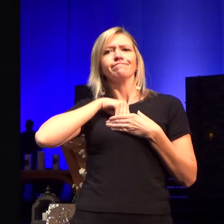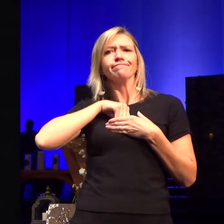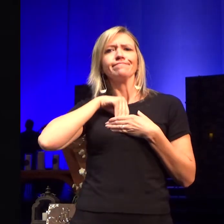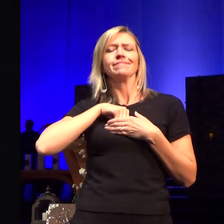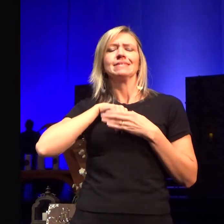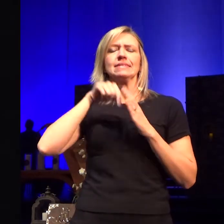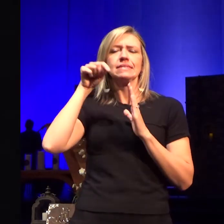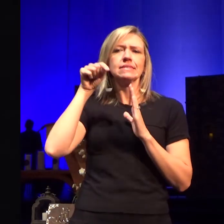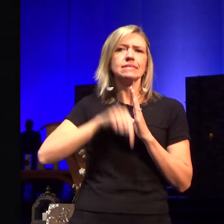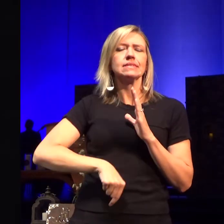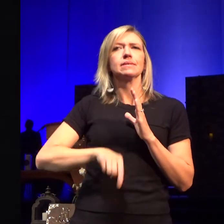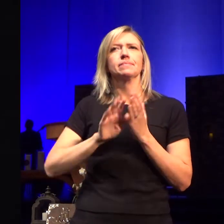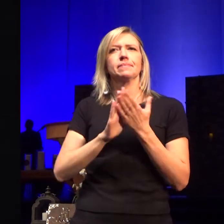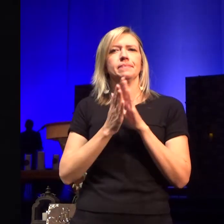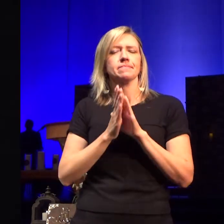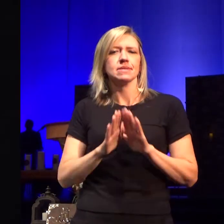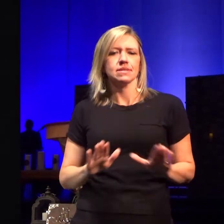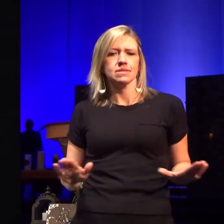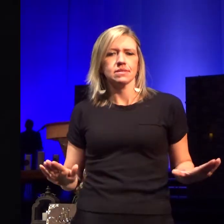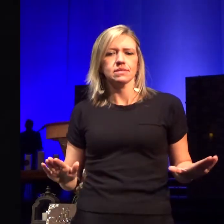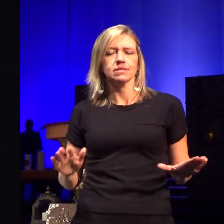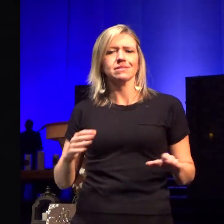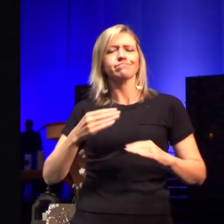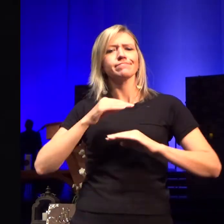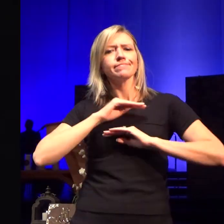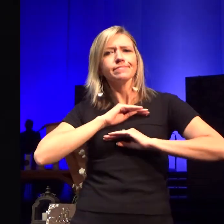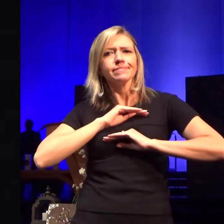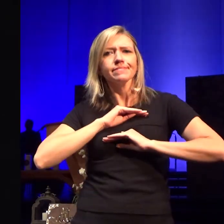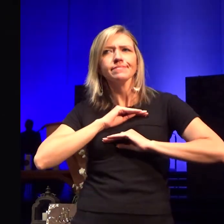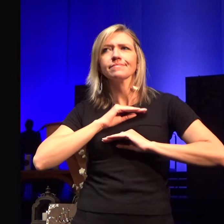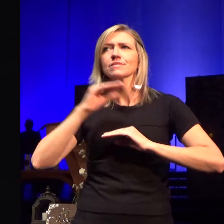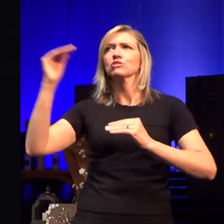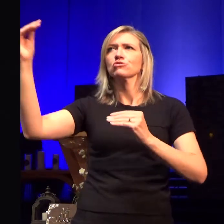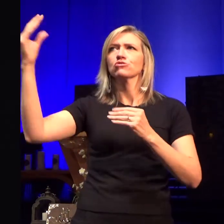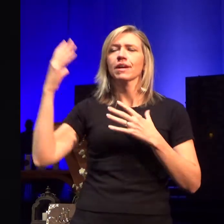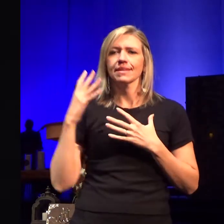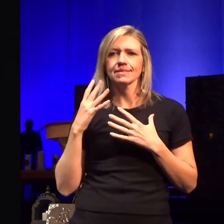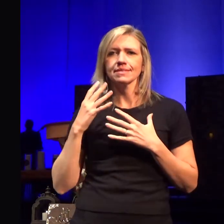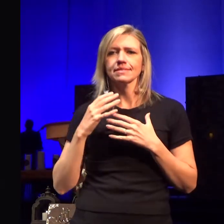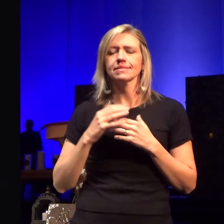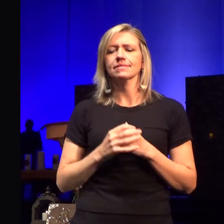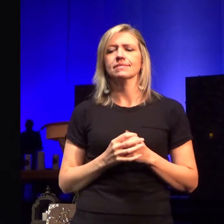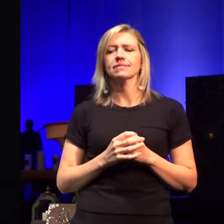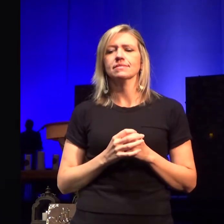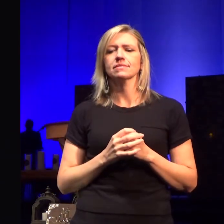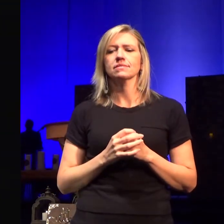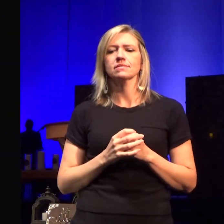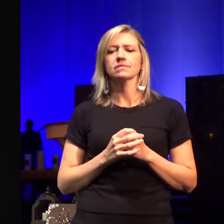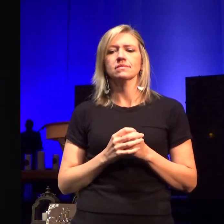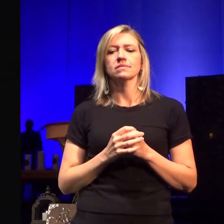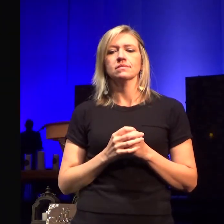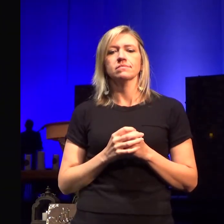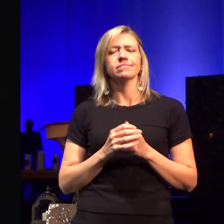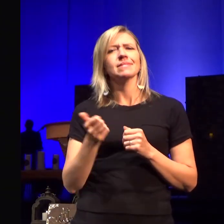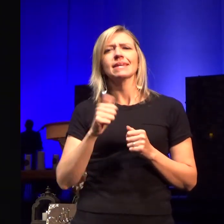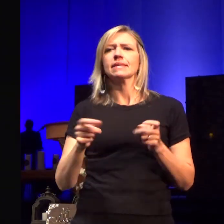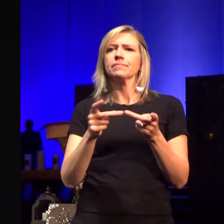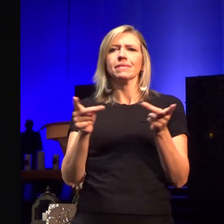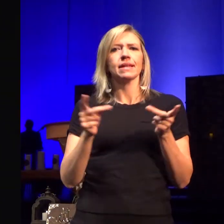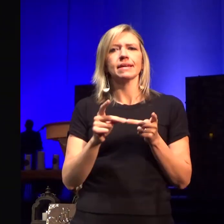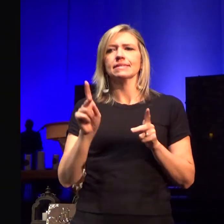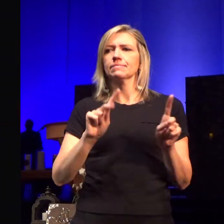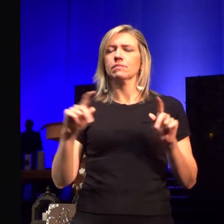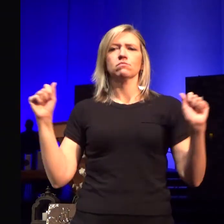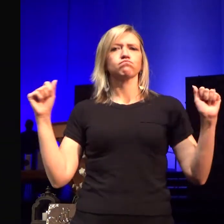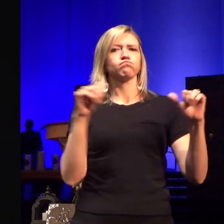deep, deep peace and contentment and grace. And wherever people have